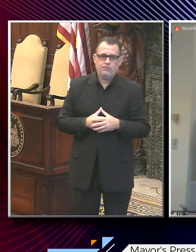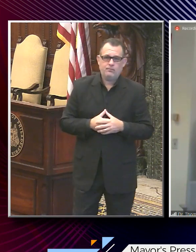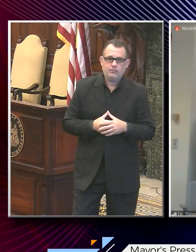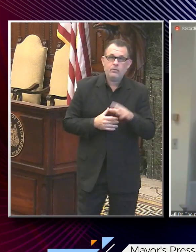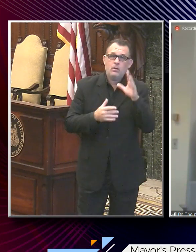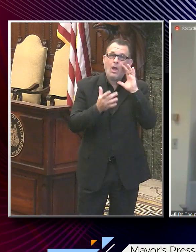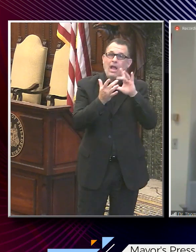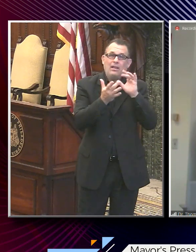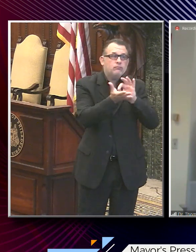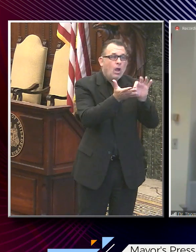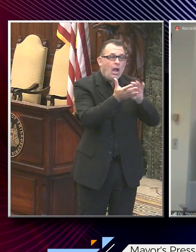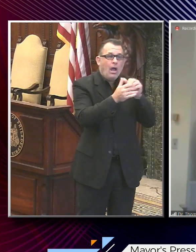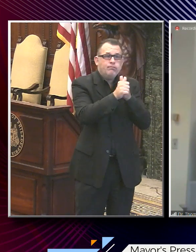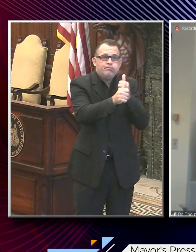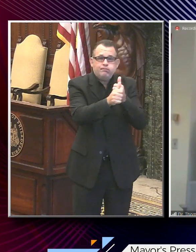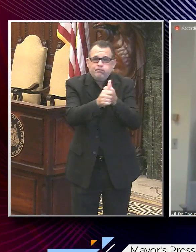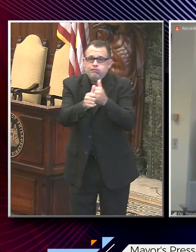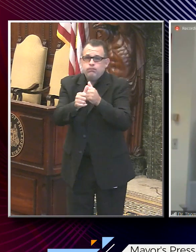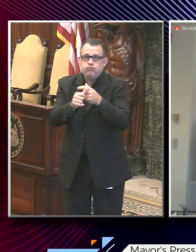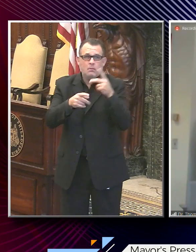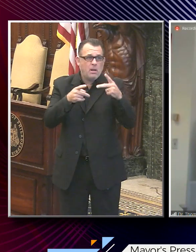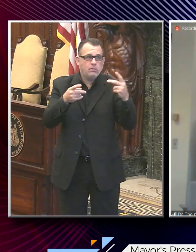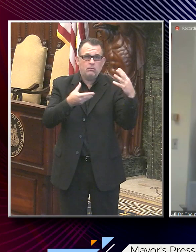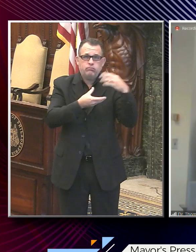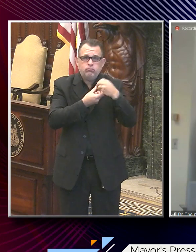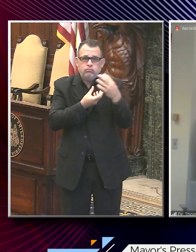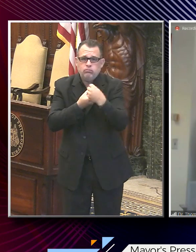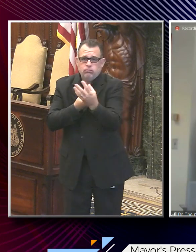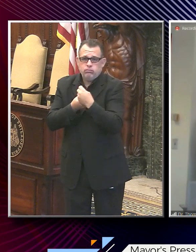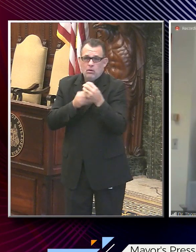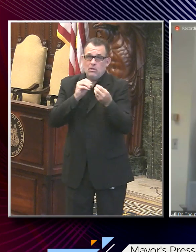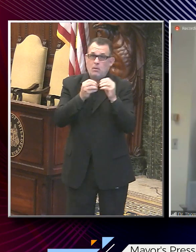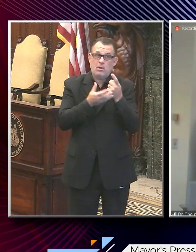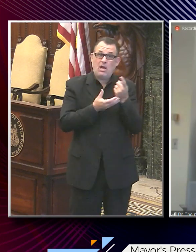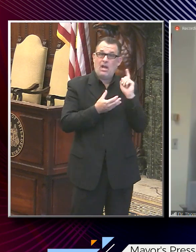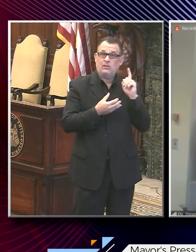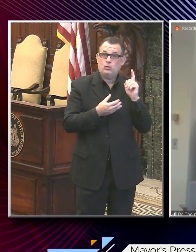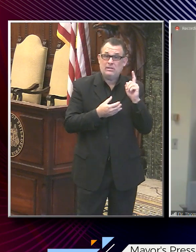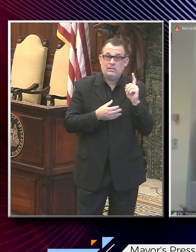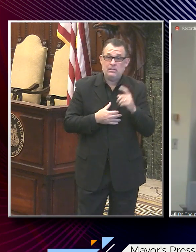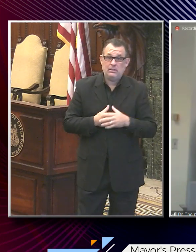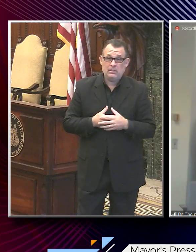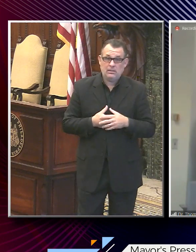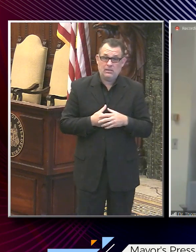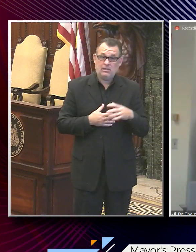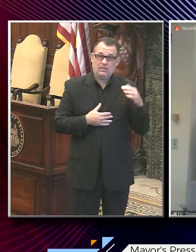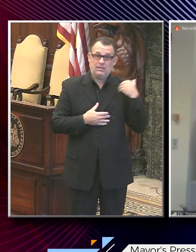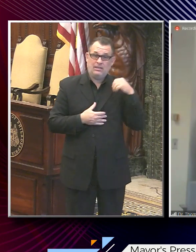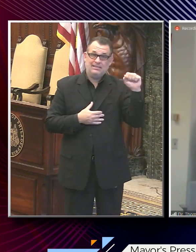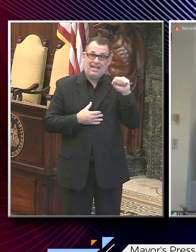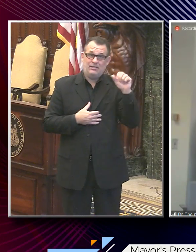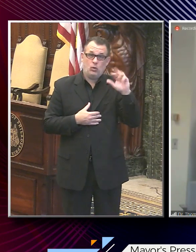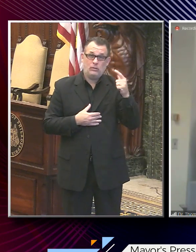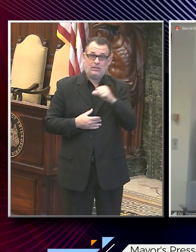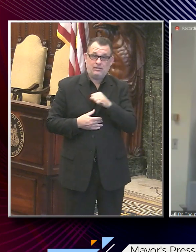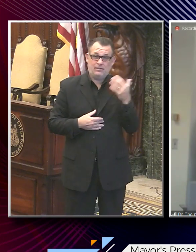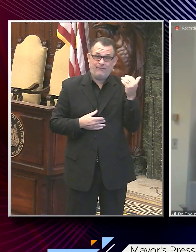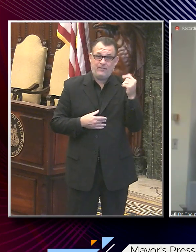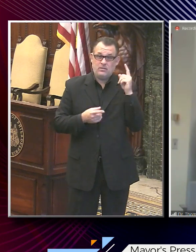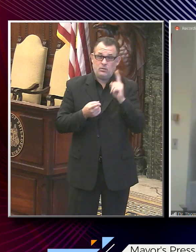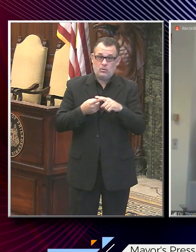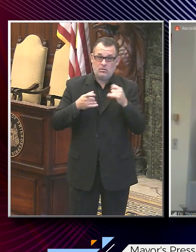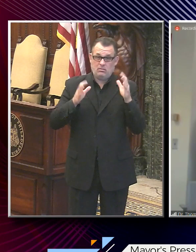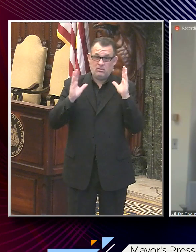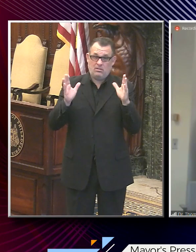to make progress on that. So here's data from last week, 7 days that ended Saturday, August 15th. There were